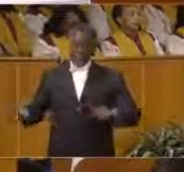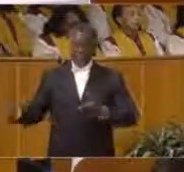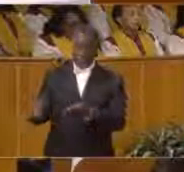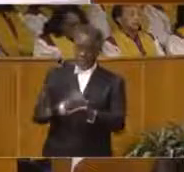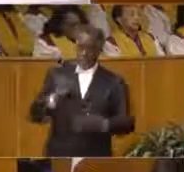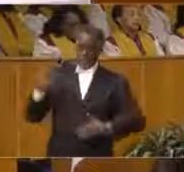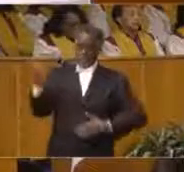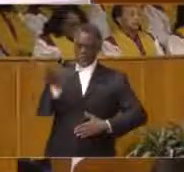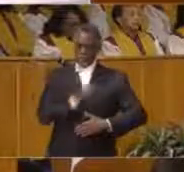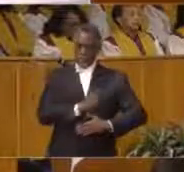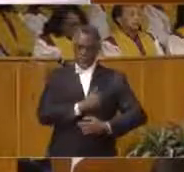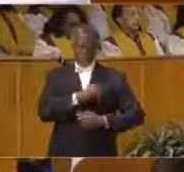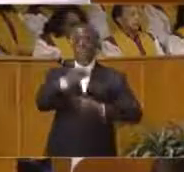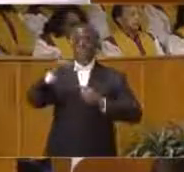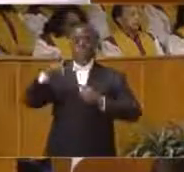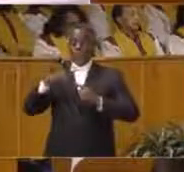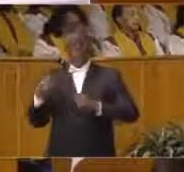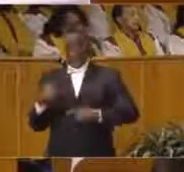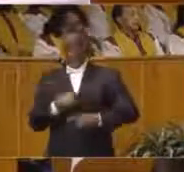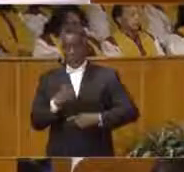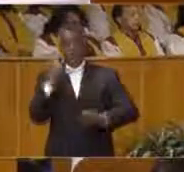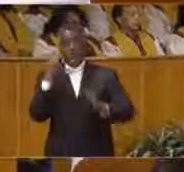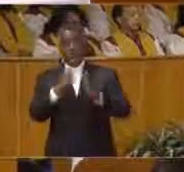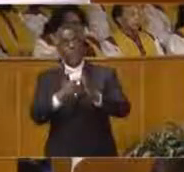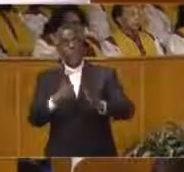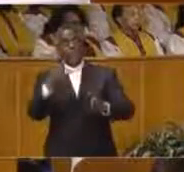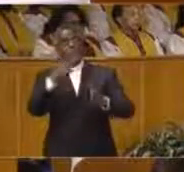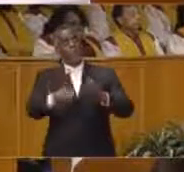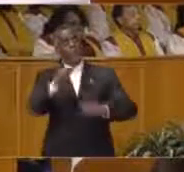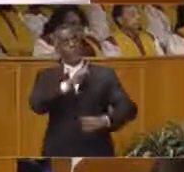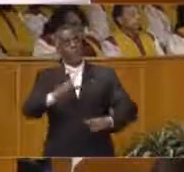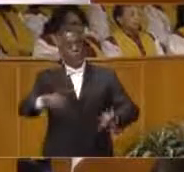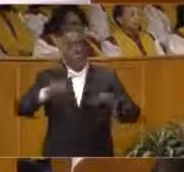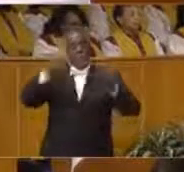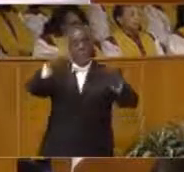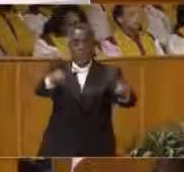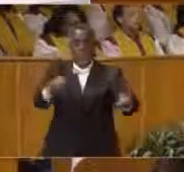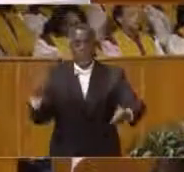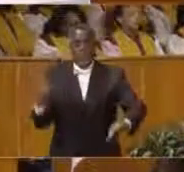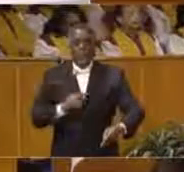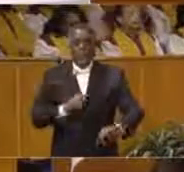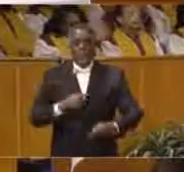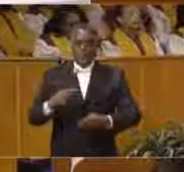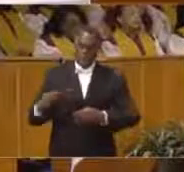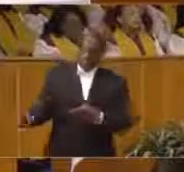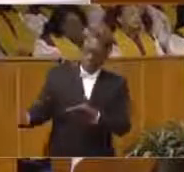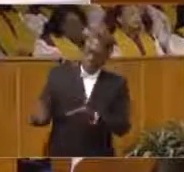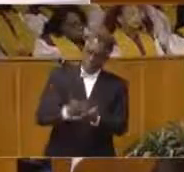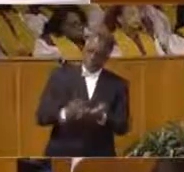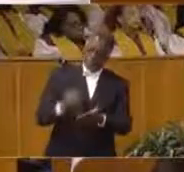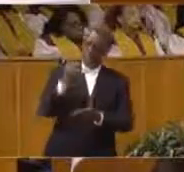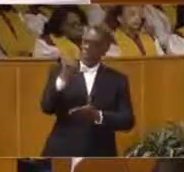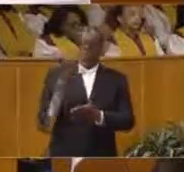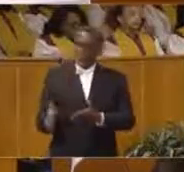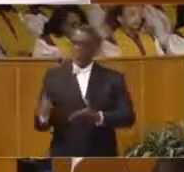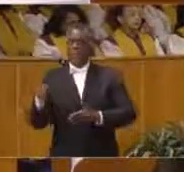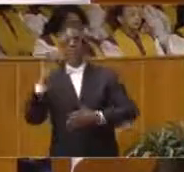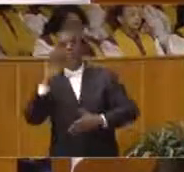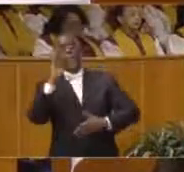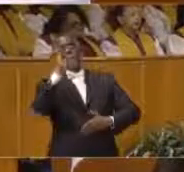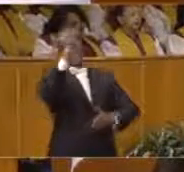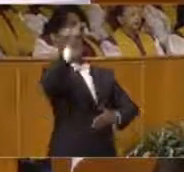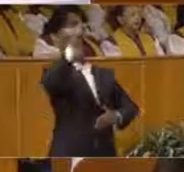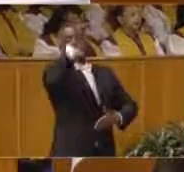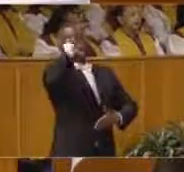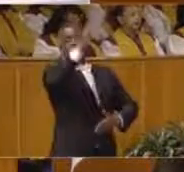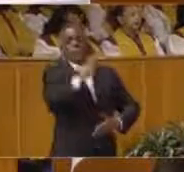ourselves, then when we see what the Lord has given, we need to take a tenth of that and give it back unto the